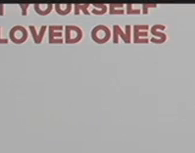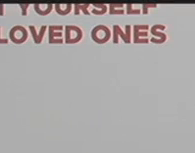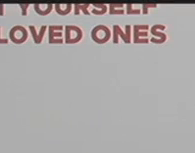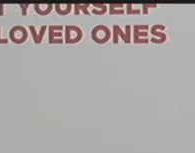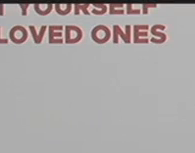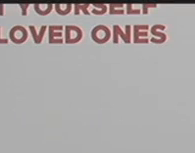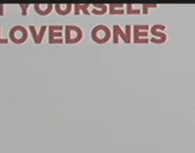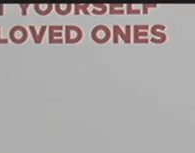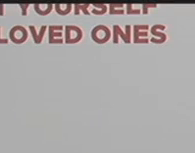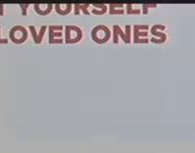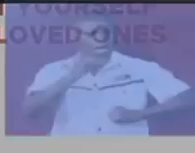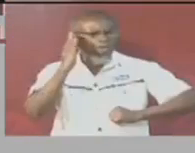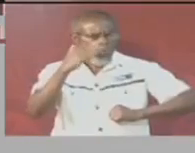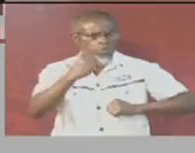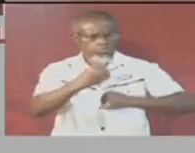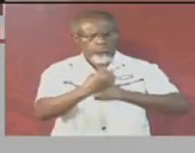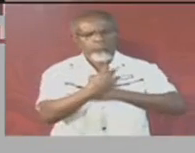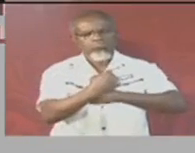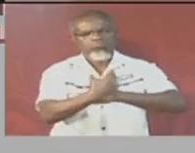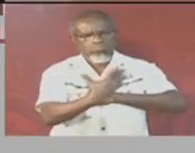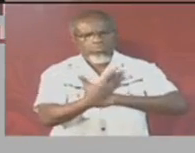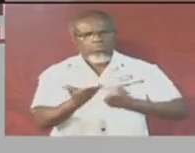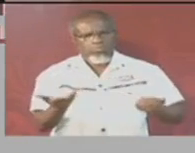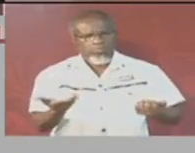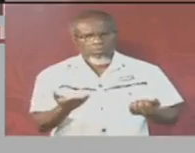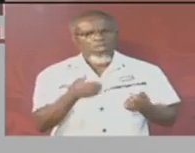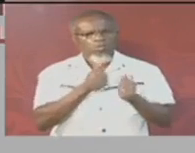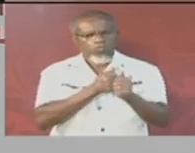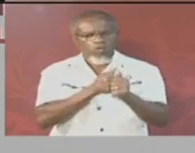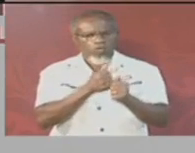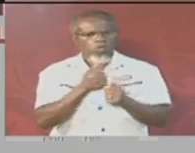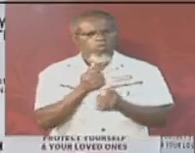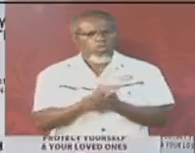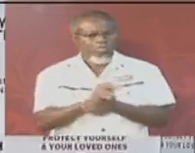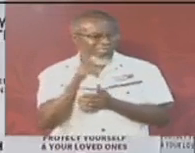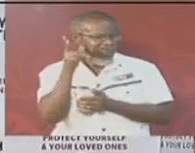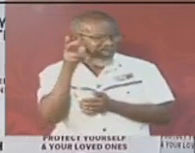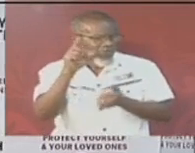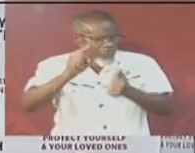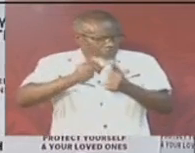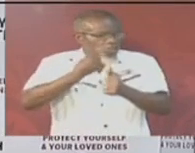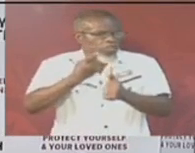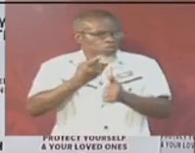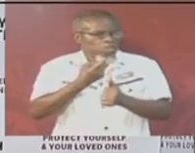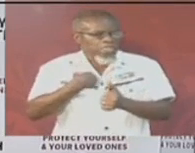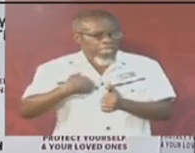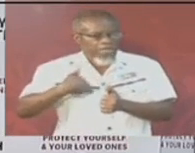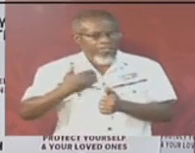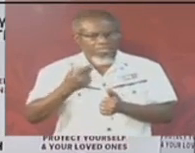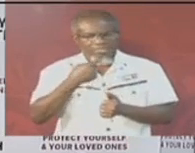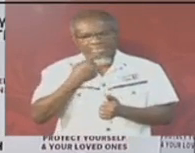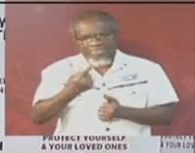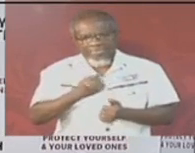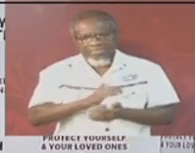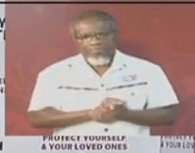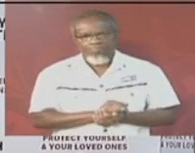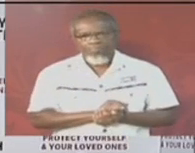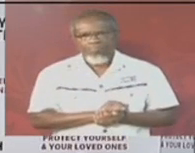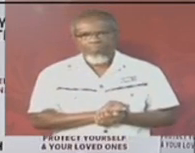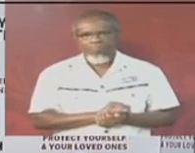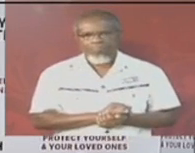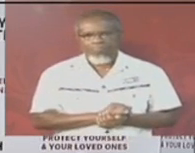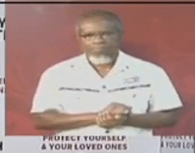in terms. Thank you very much. Thank you very much, Minister. We now go to